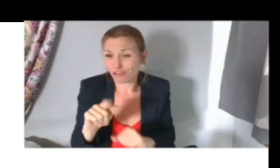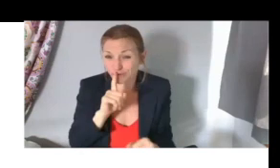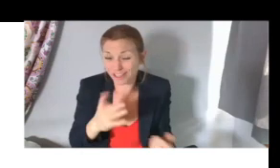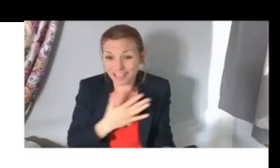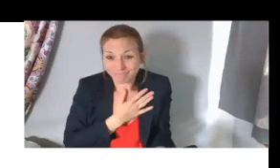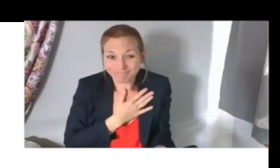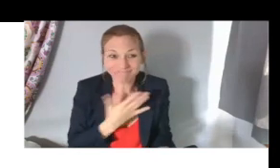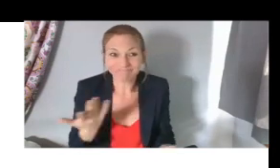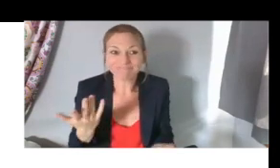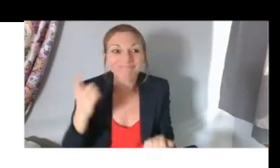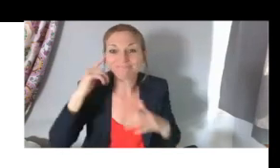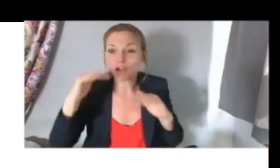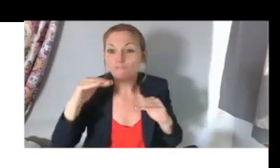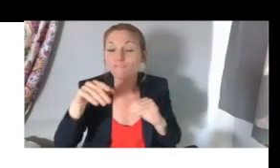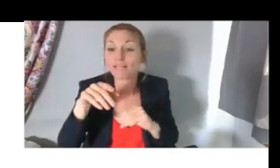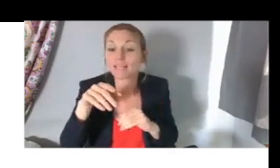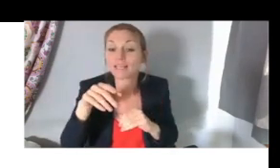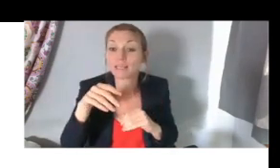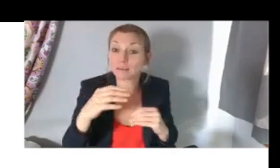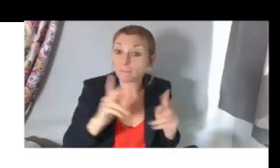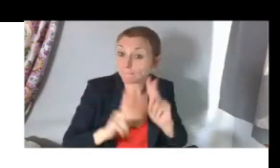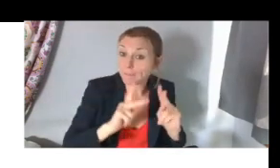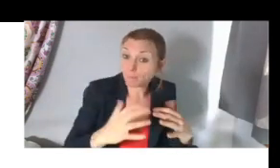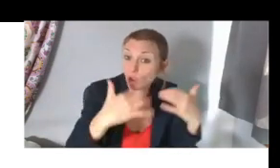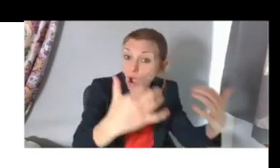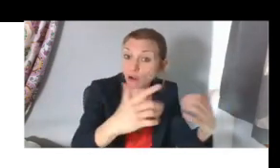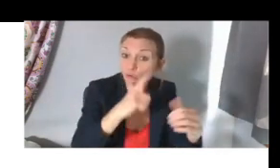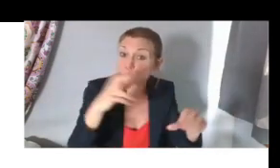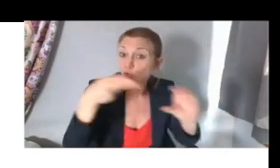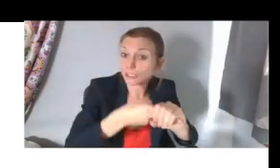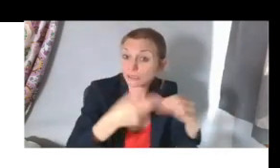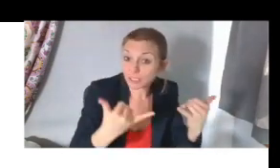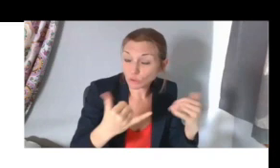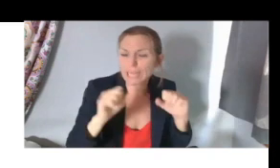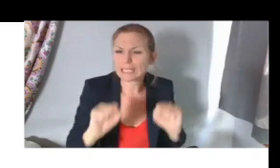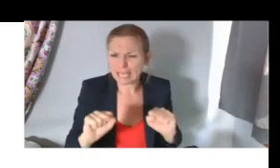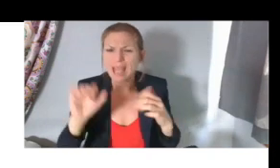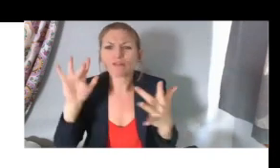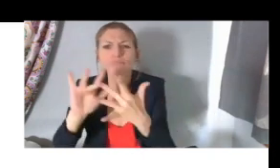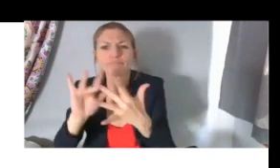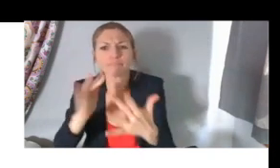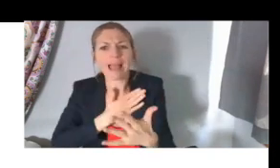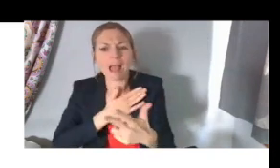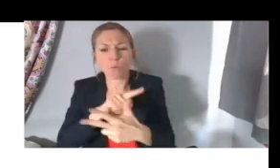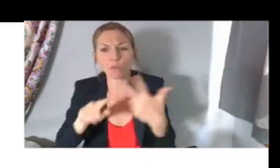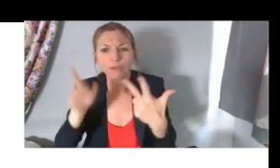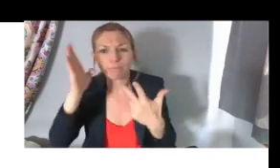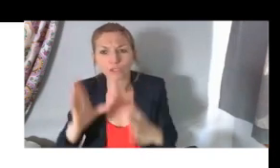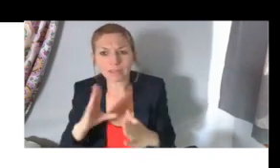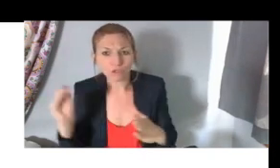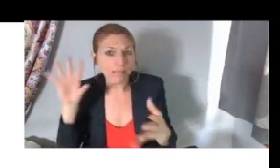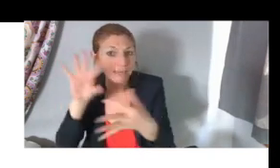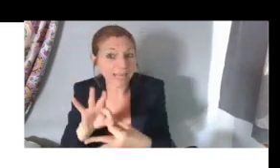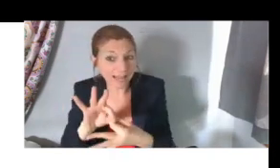to reach out to the presenters and connect. But with that, we are done